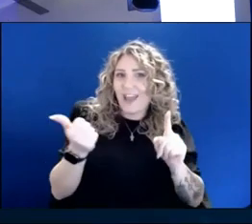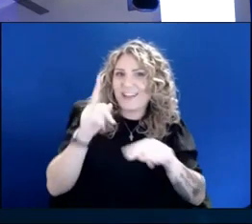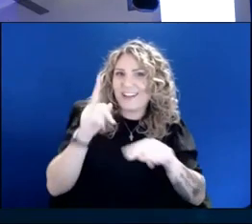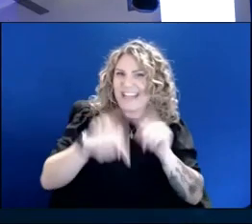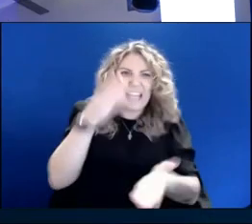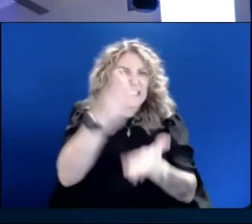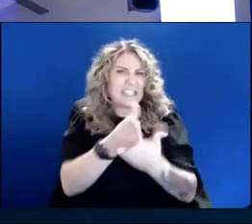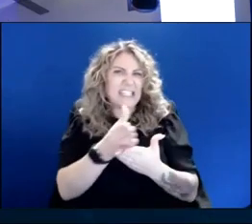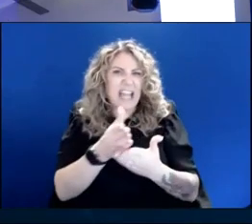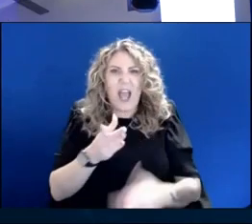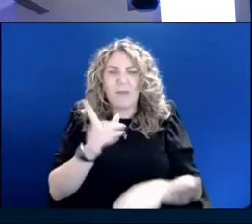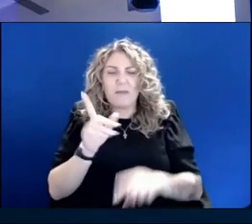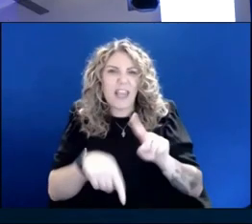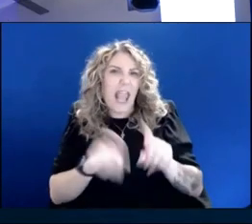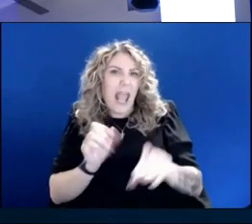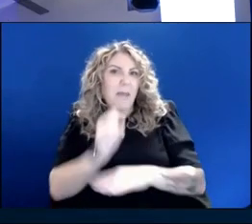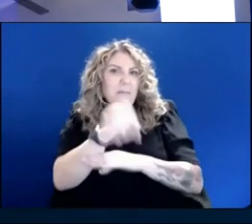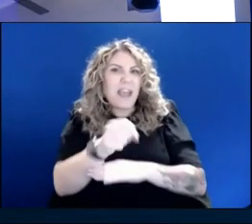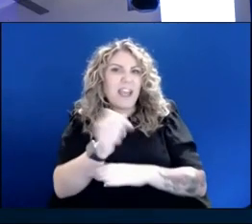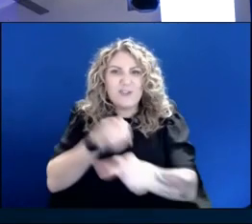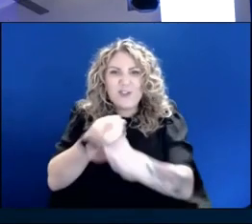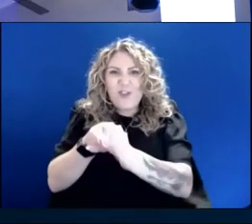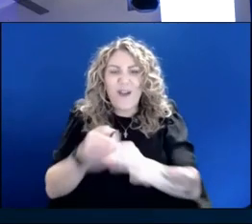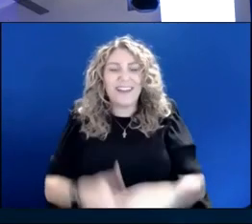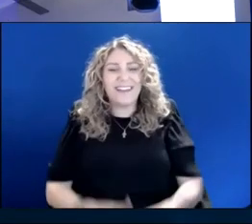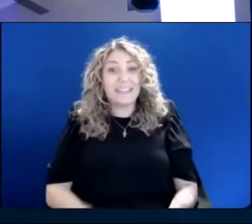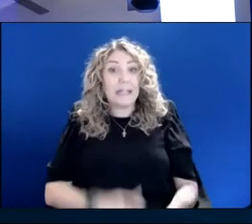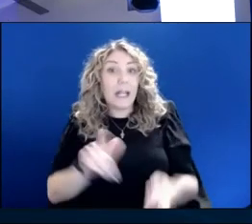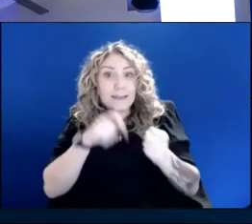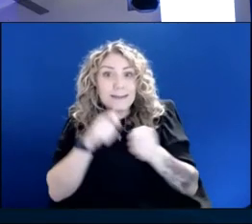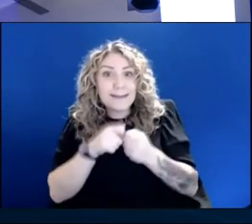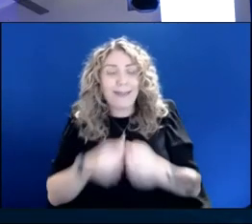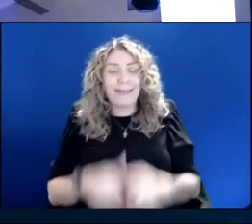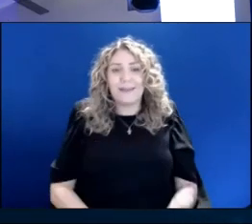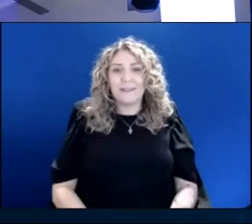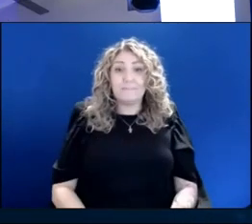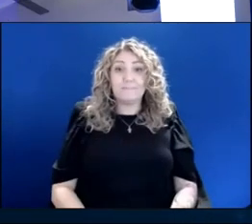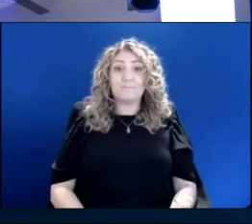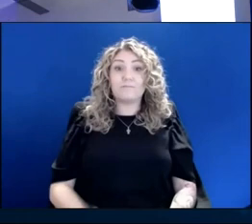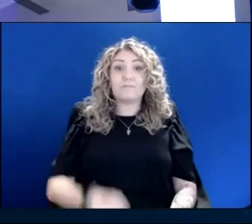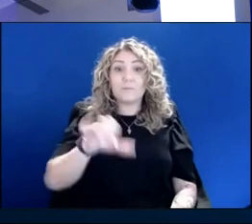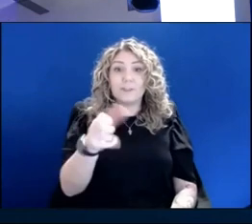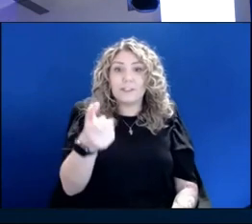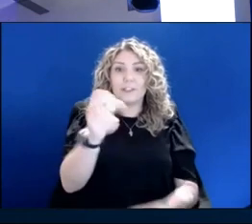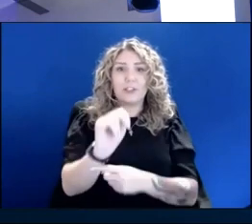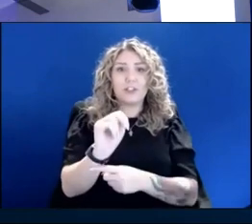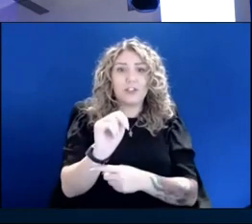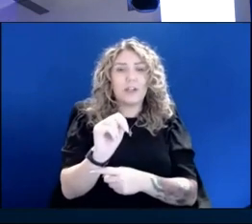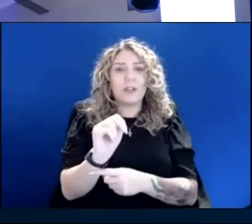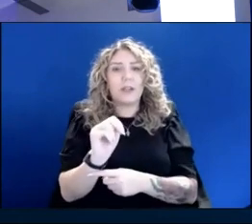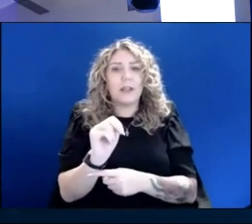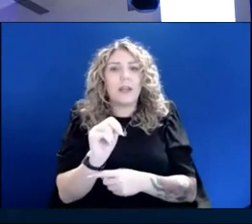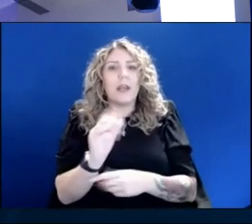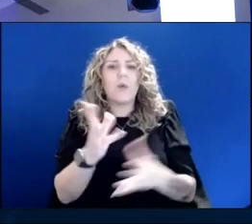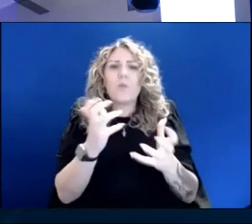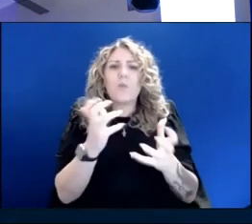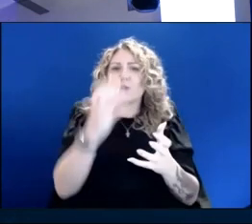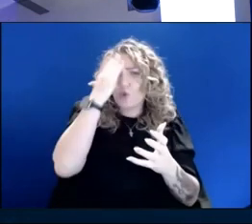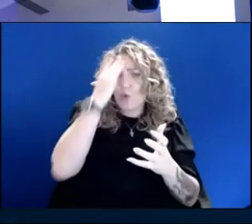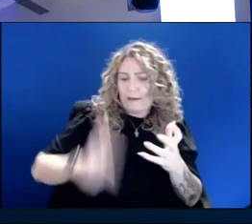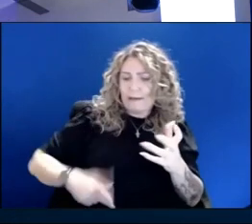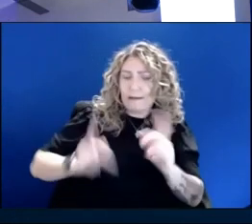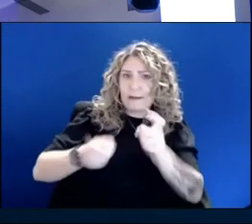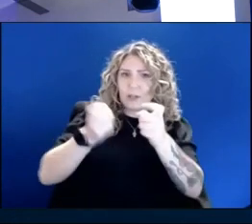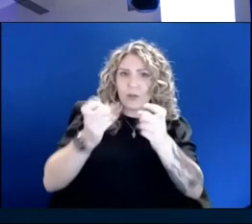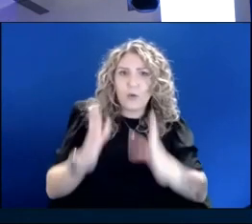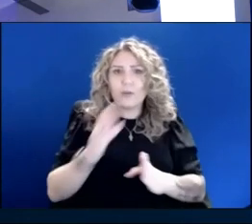just join it. Right. Exactly. So our Gene wants to know, are kidney donors and recipients considered immunocompromised when